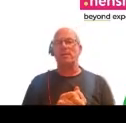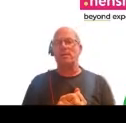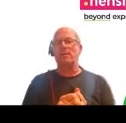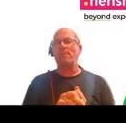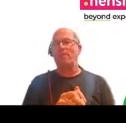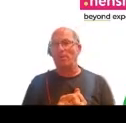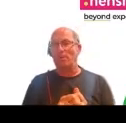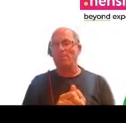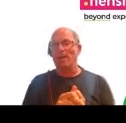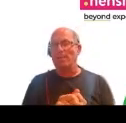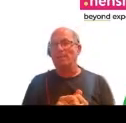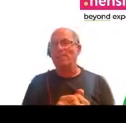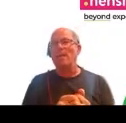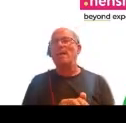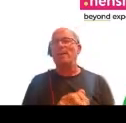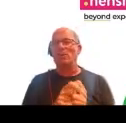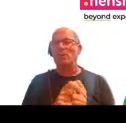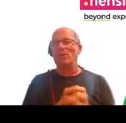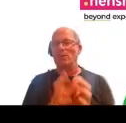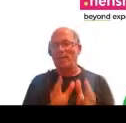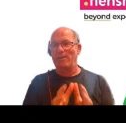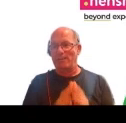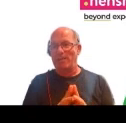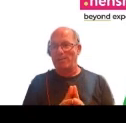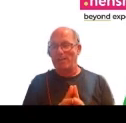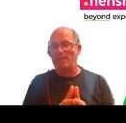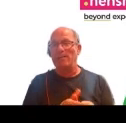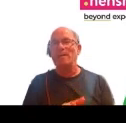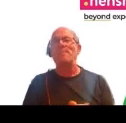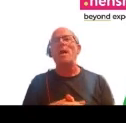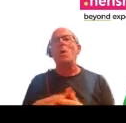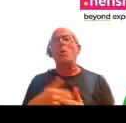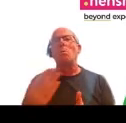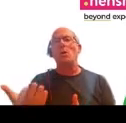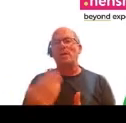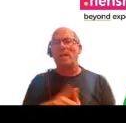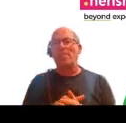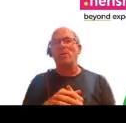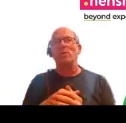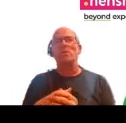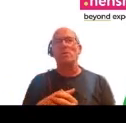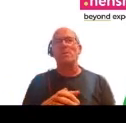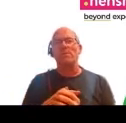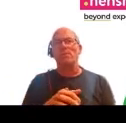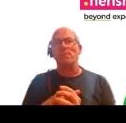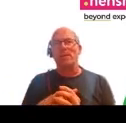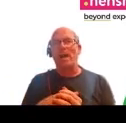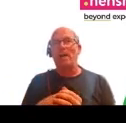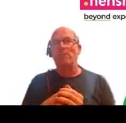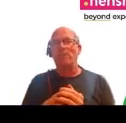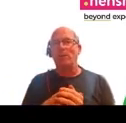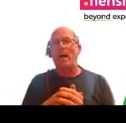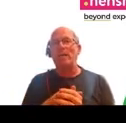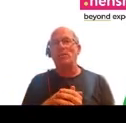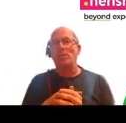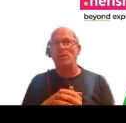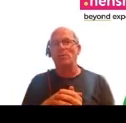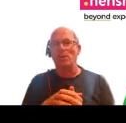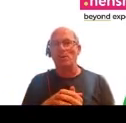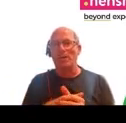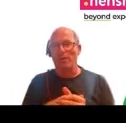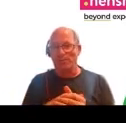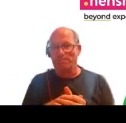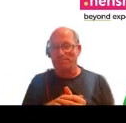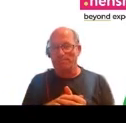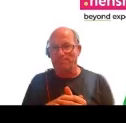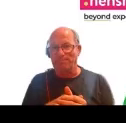going to smash this effing phone to bits. That's all I could hear in the background. What had happened, somebody thought they'd be helpful and